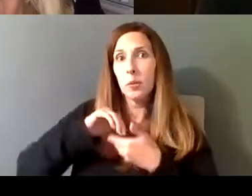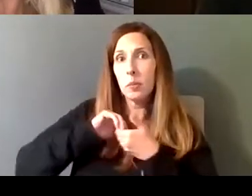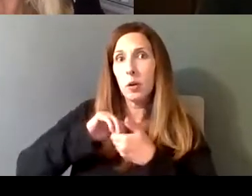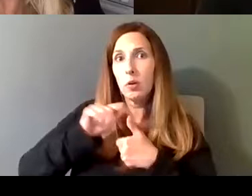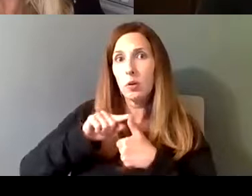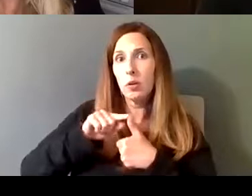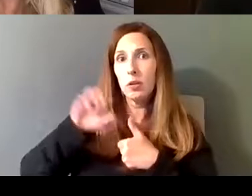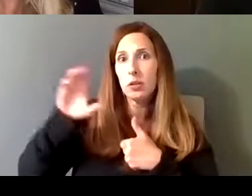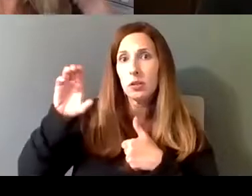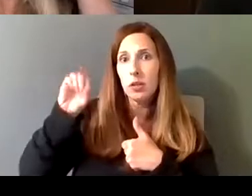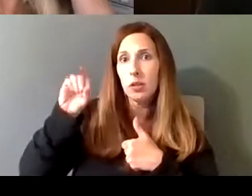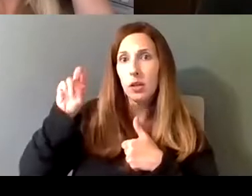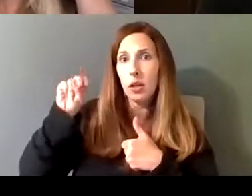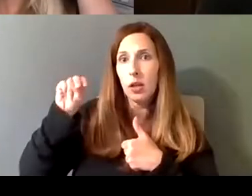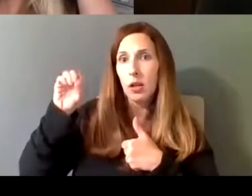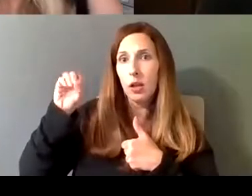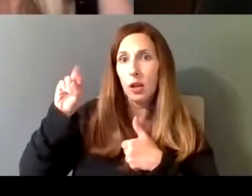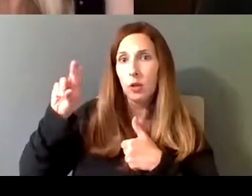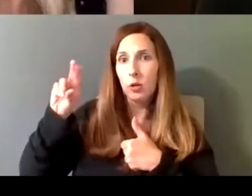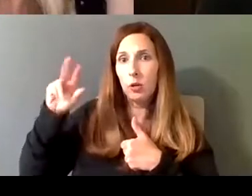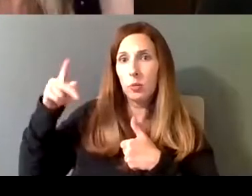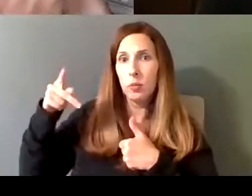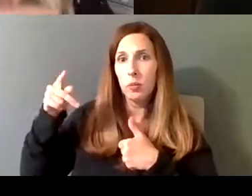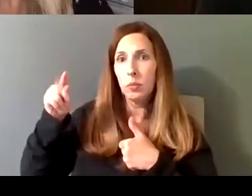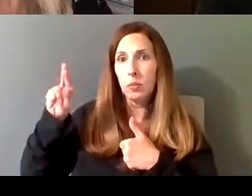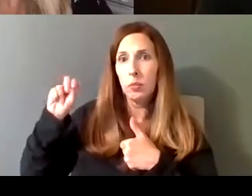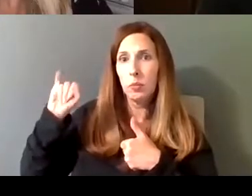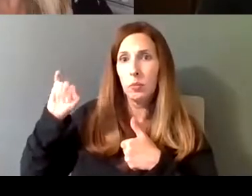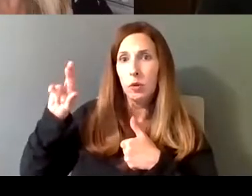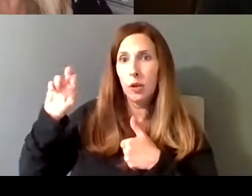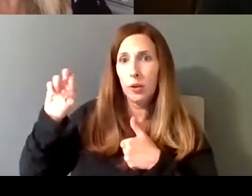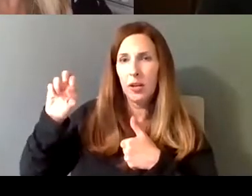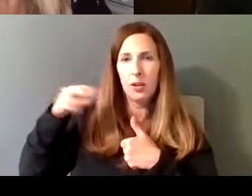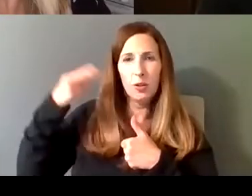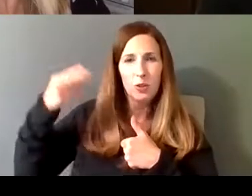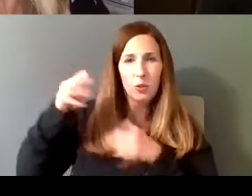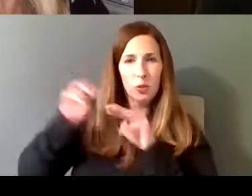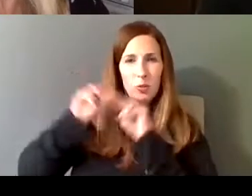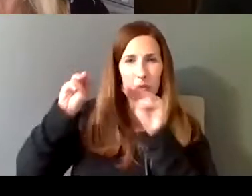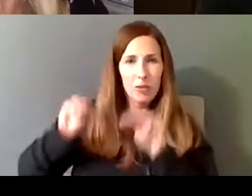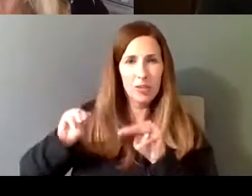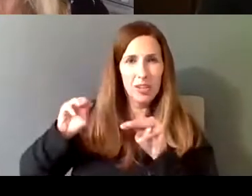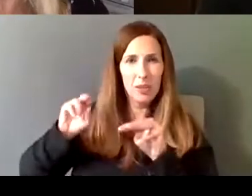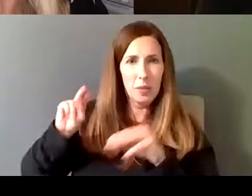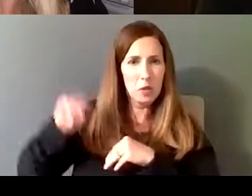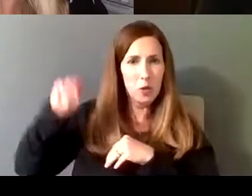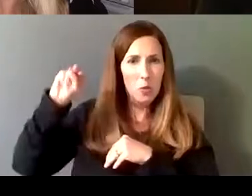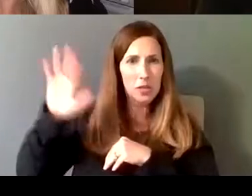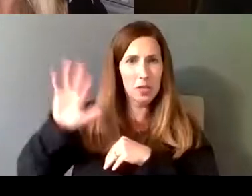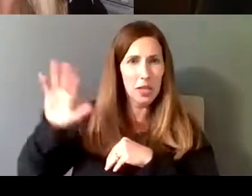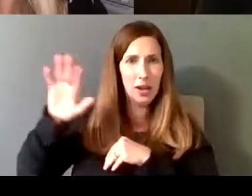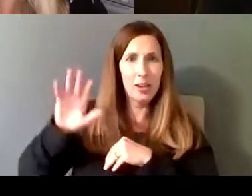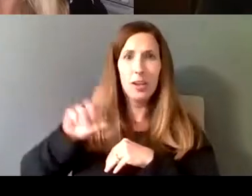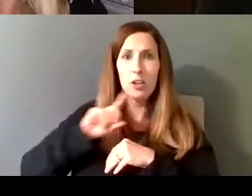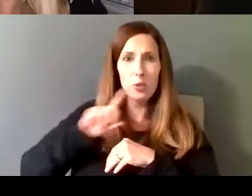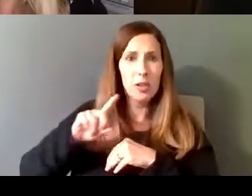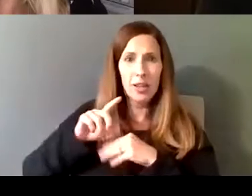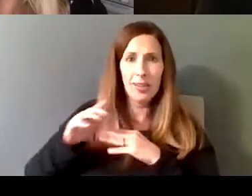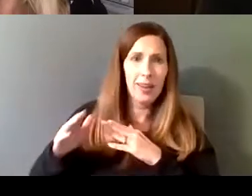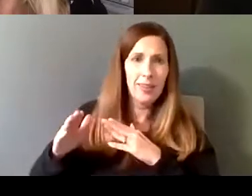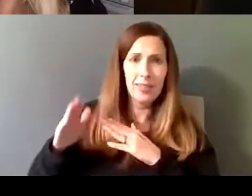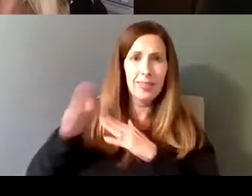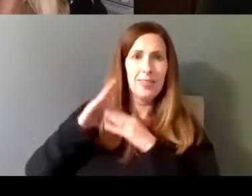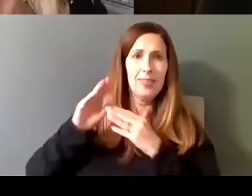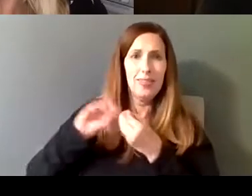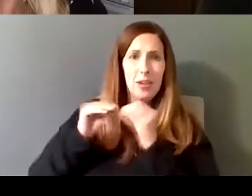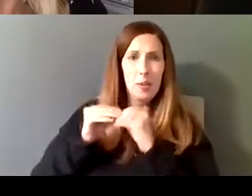Cotter Prairie, which is a historical museum that's up on the north side. It's actually like the #1 fourth grade field trip